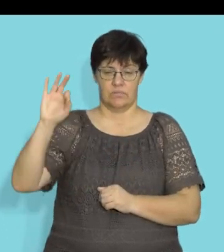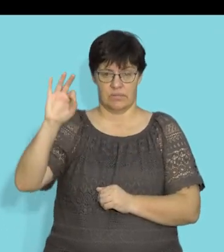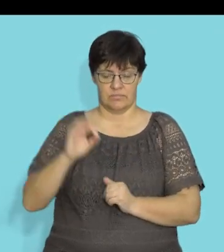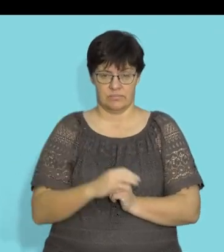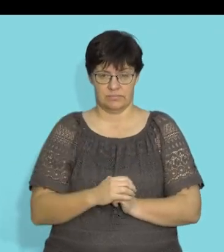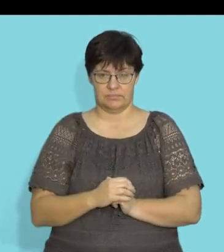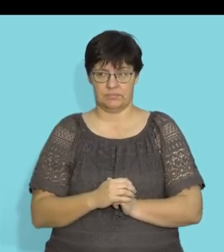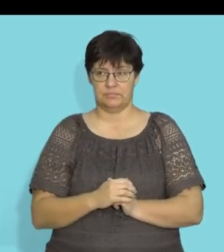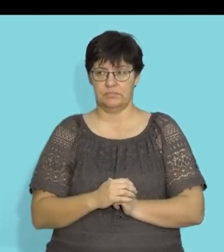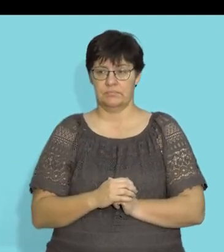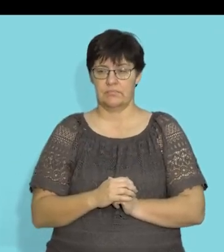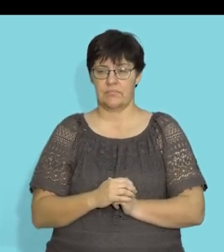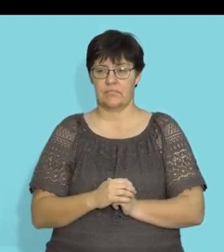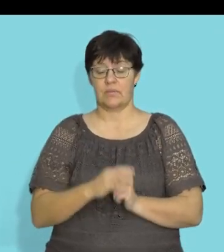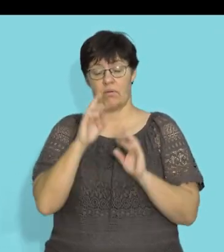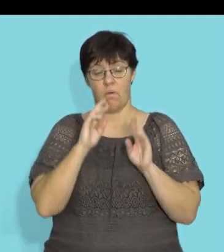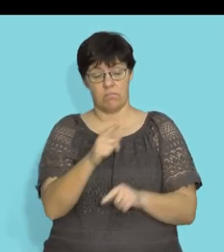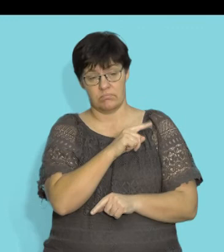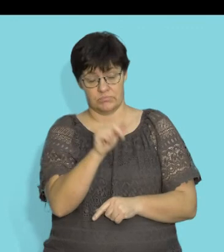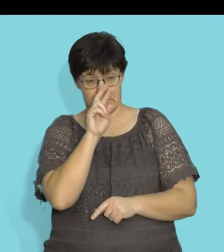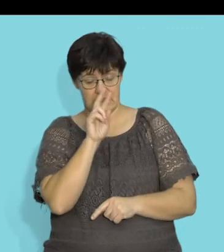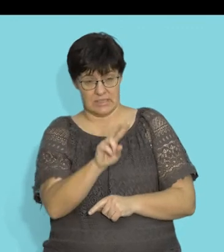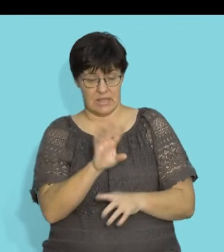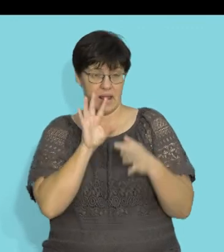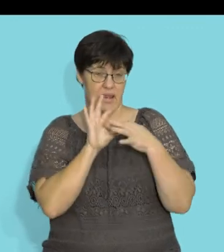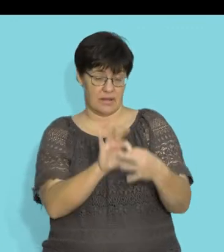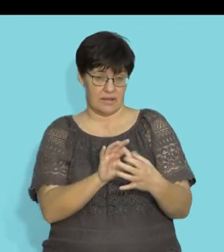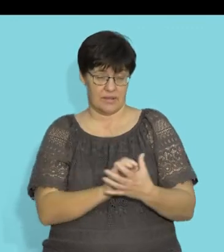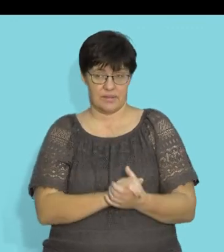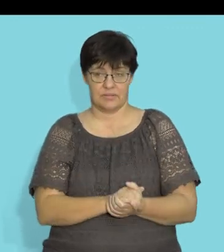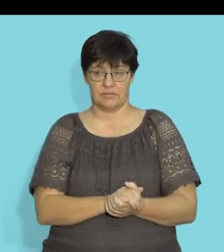cubed. So I'm hoping that everyone can see the link.